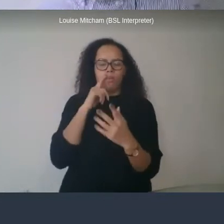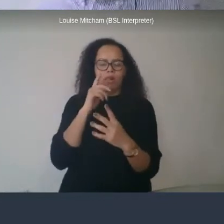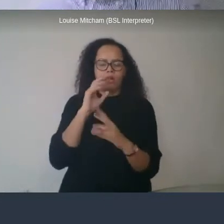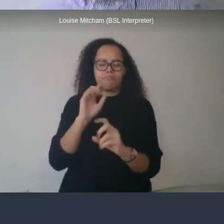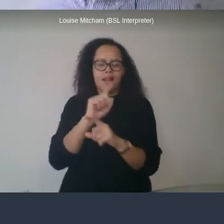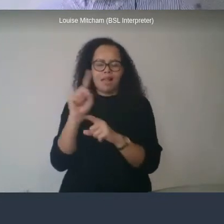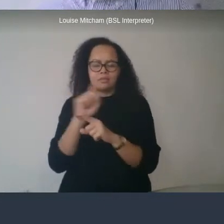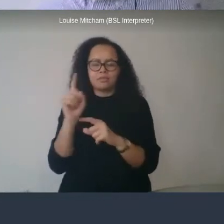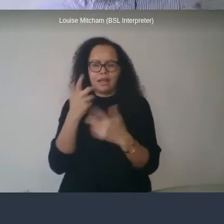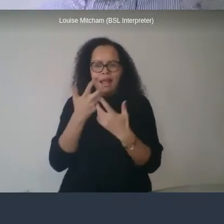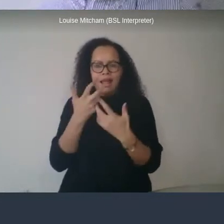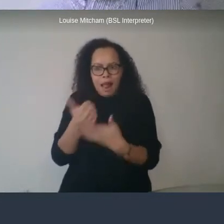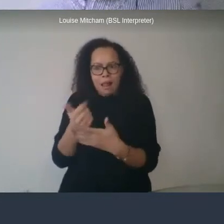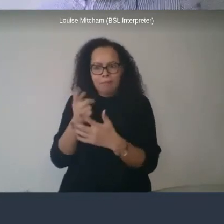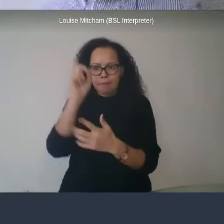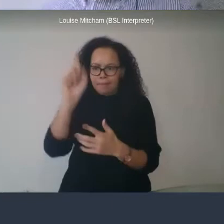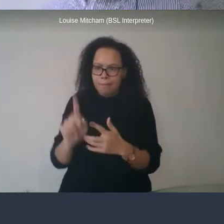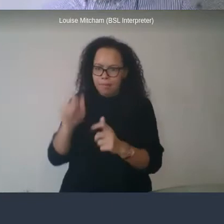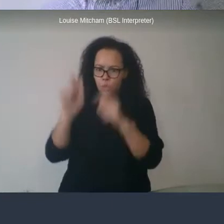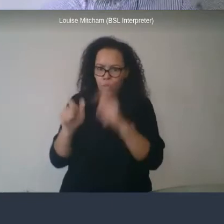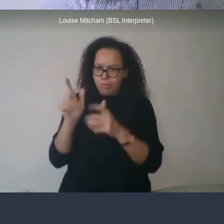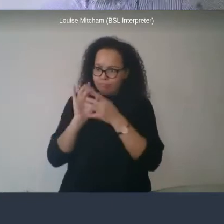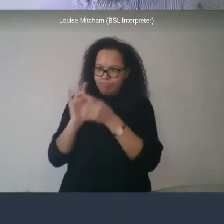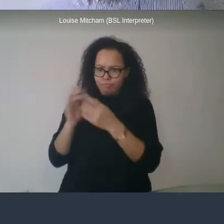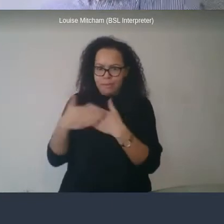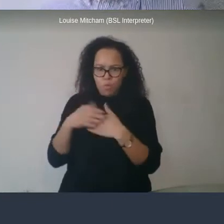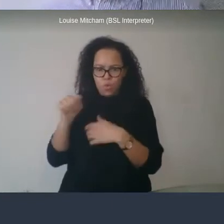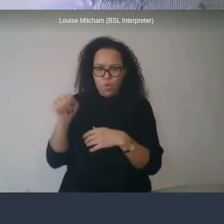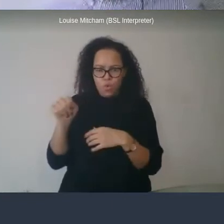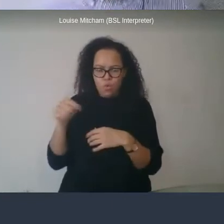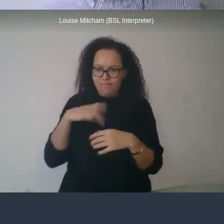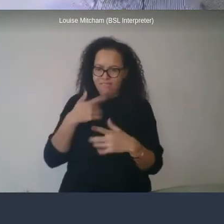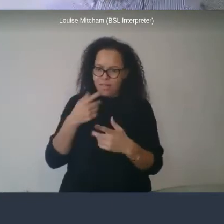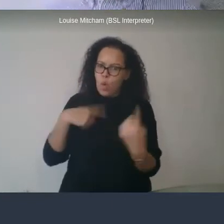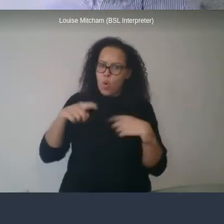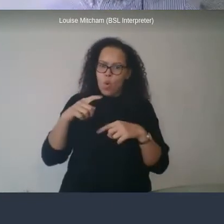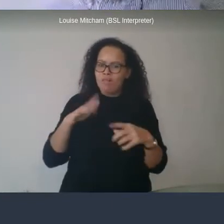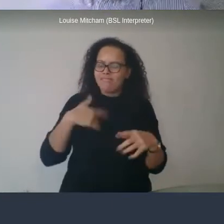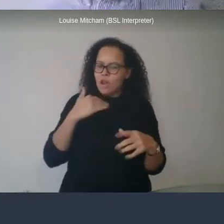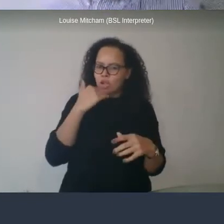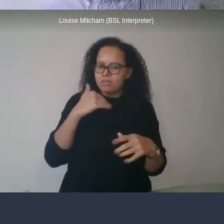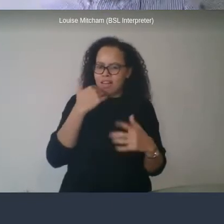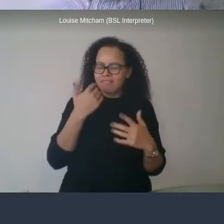between human beings to happen, which has been the bit that I think we've all been lacking the most.